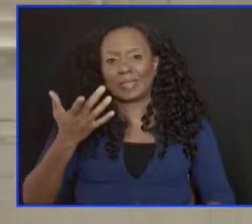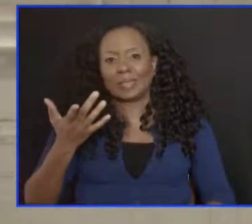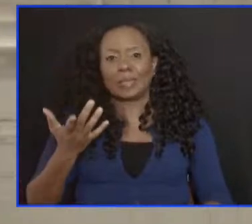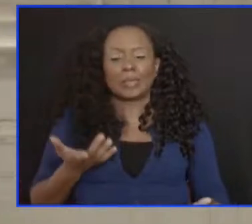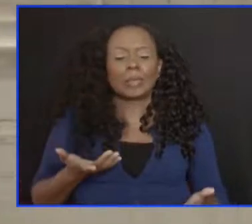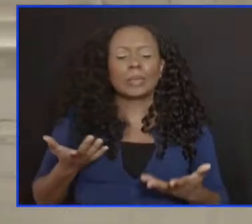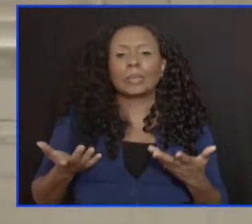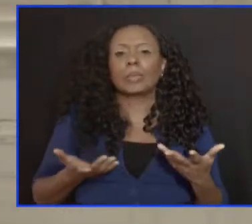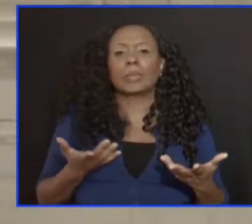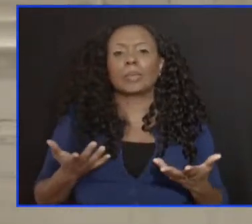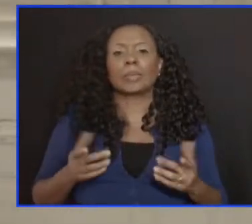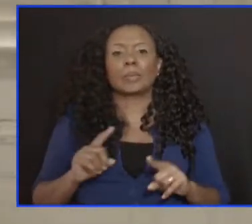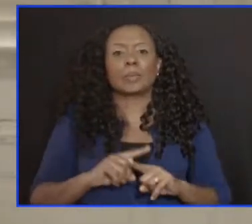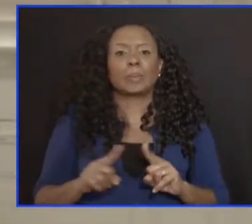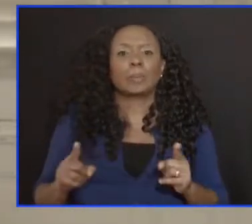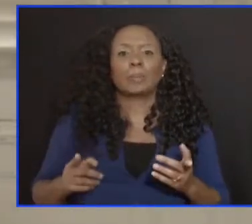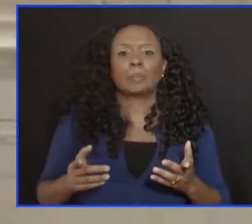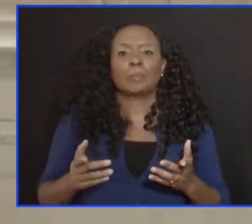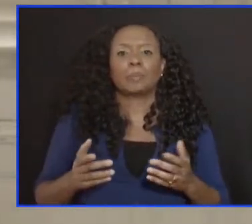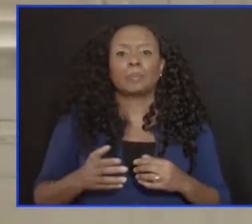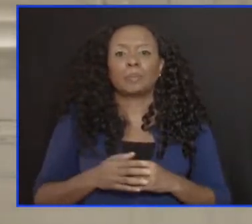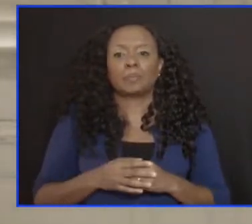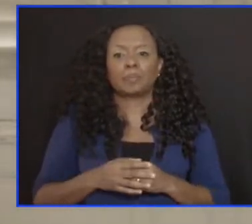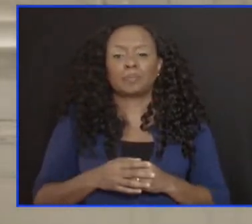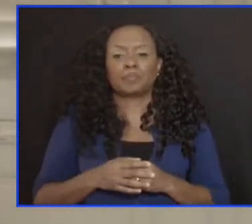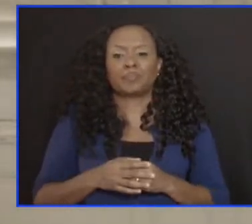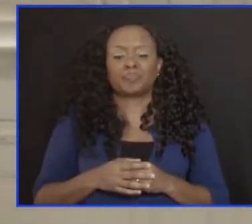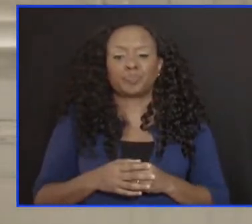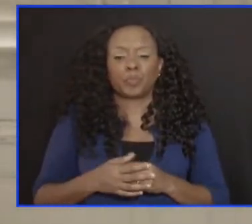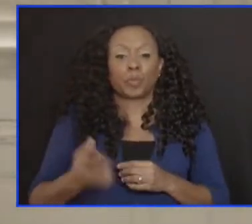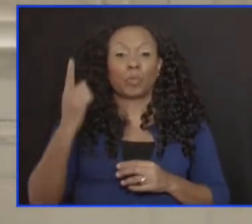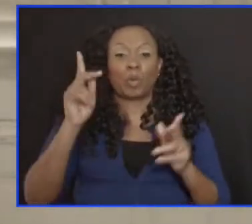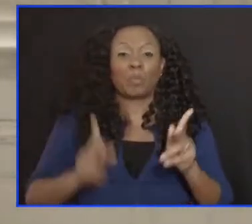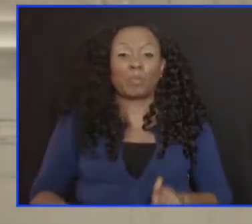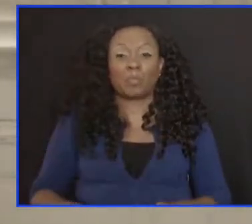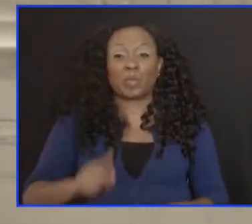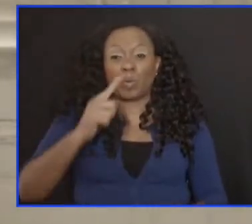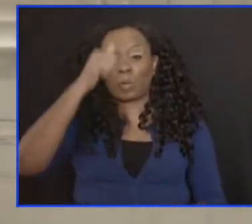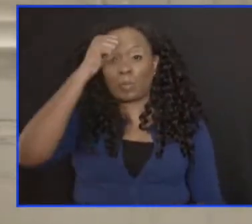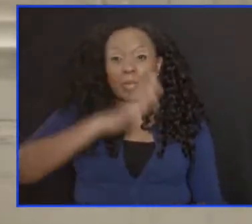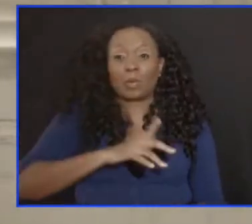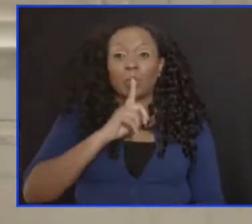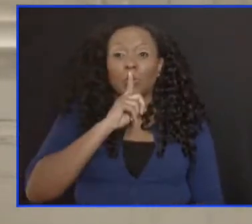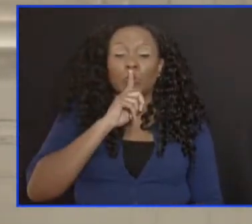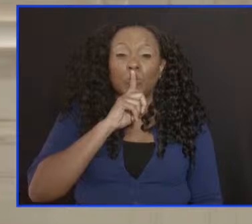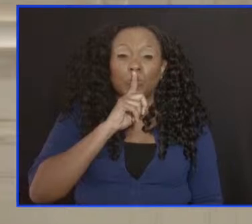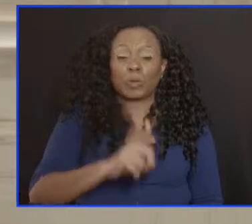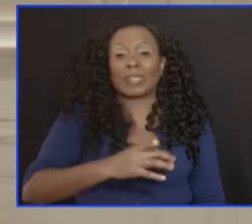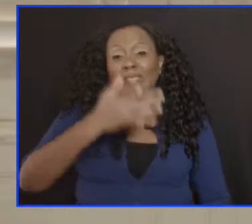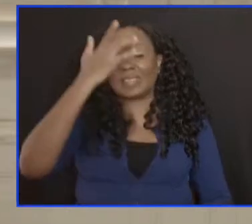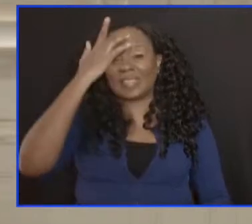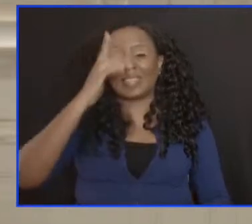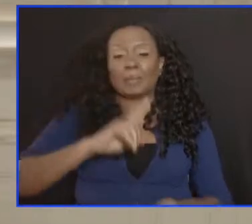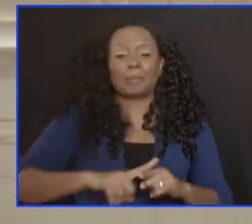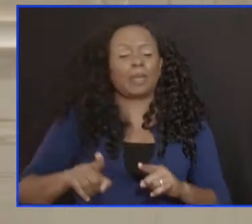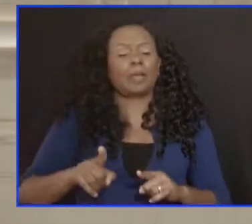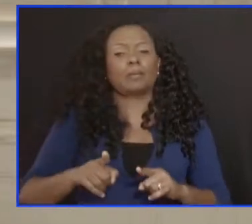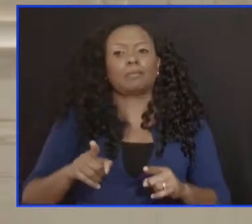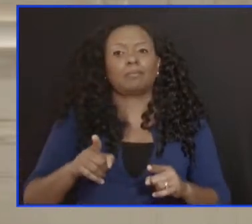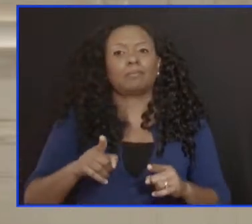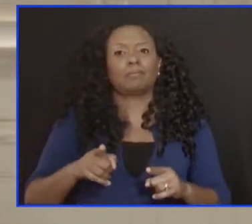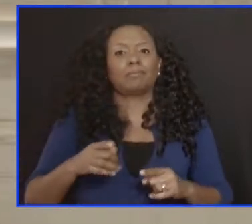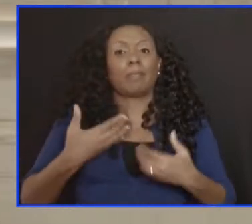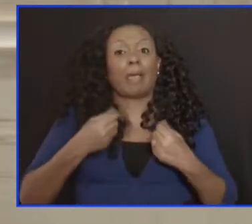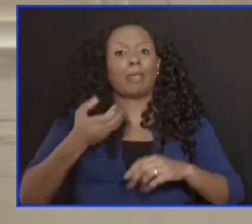I know we got out yesterday. His prognosis wasn't good, but he turned the corner, and I thank thank the team for that, and thank God that we're able to get him